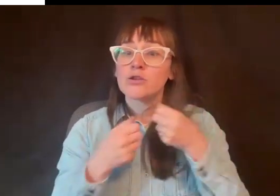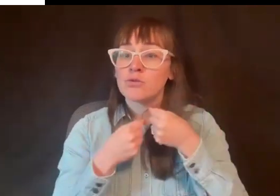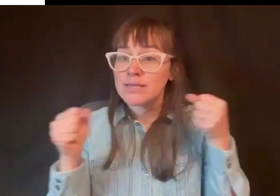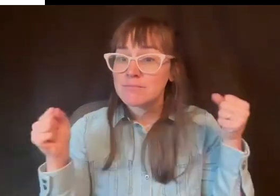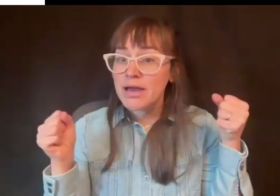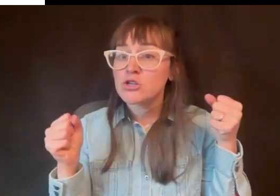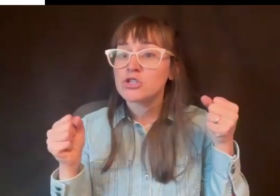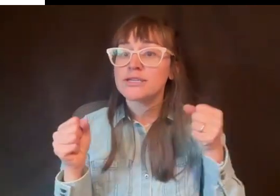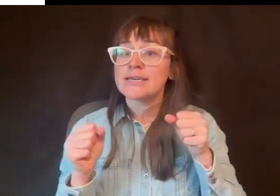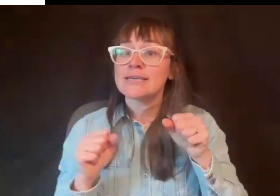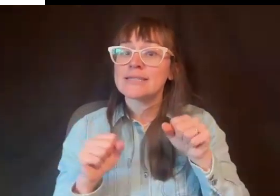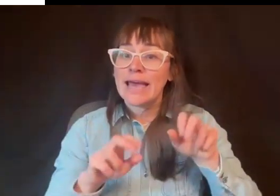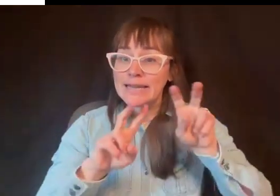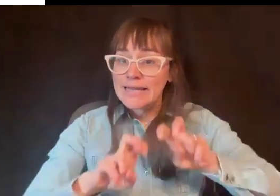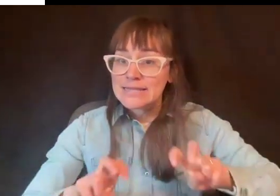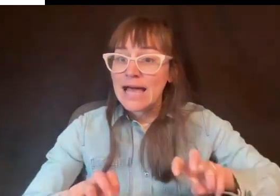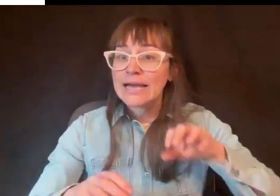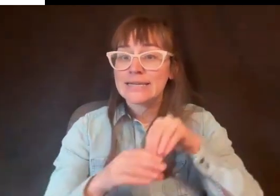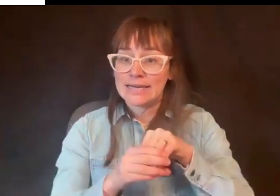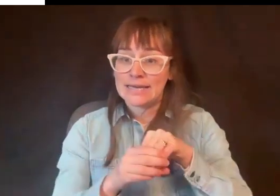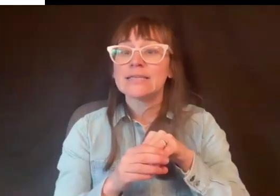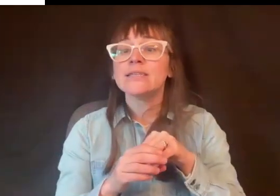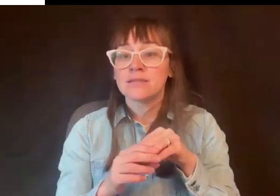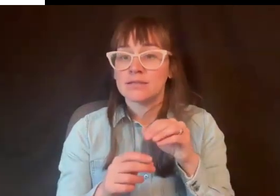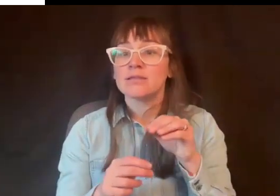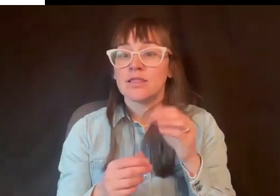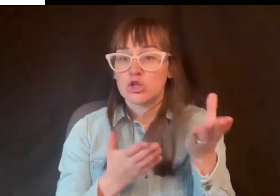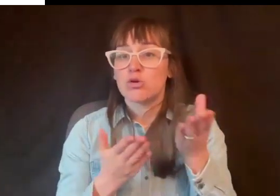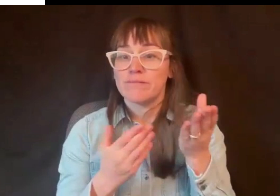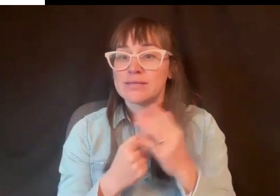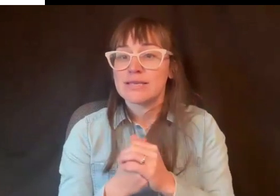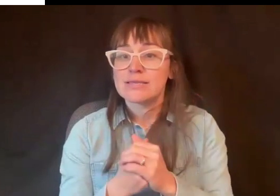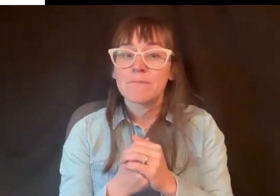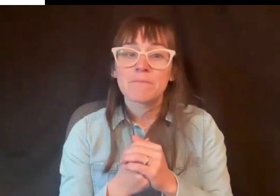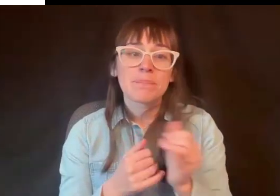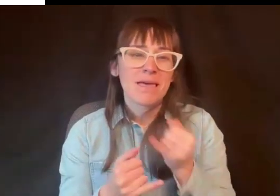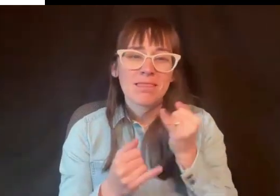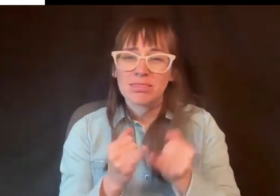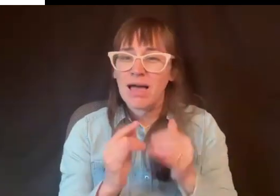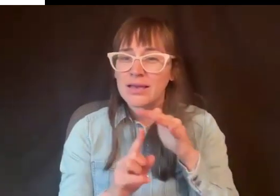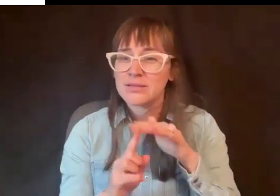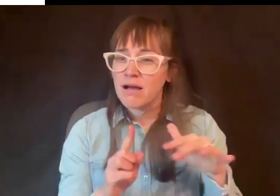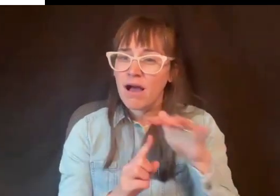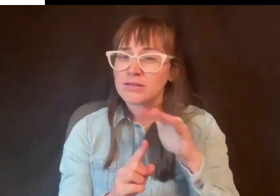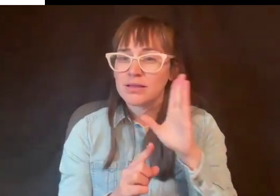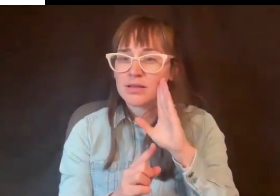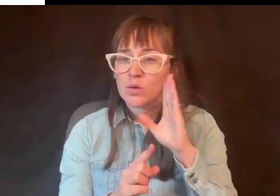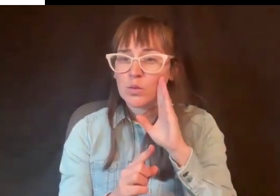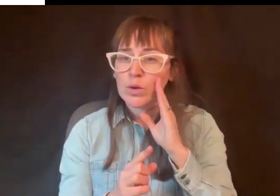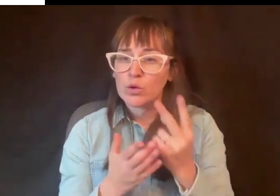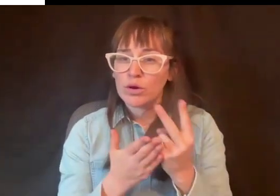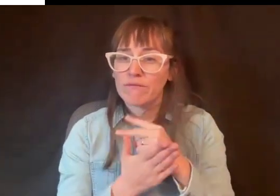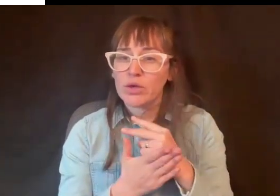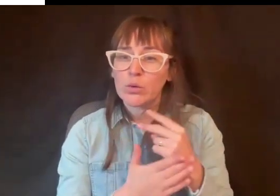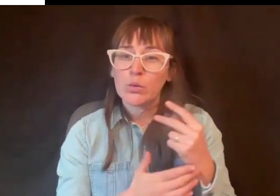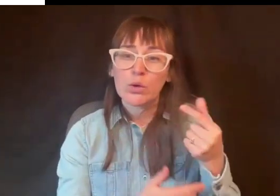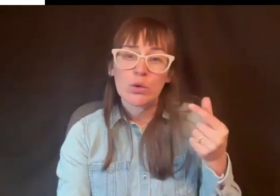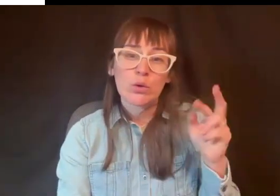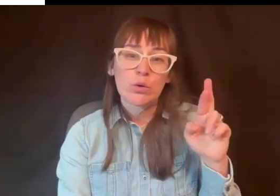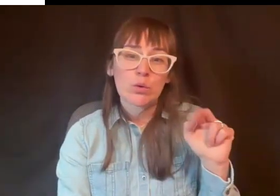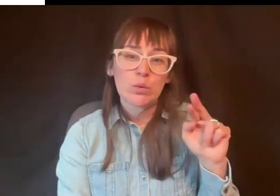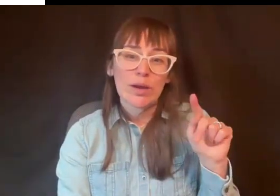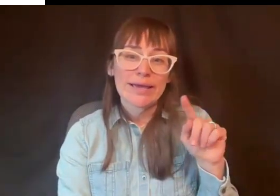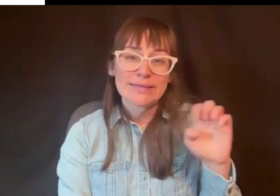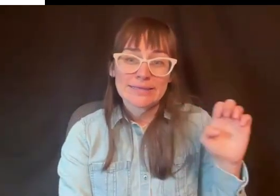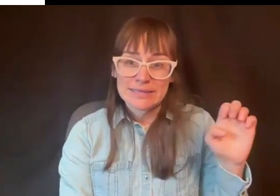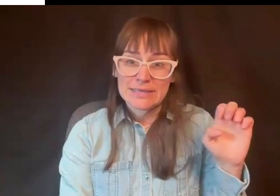into the services that AAAs provide. And as a last piece of context, I just want to review the grantee relationship between ACL, State